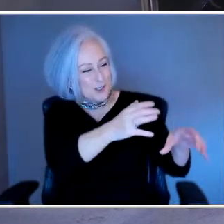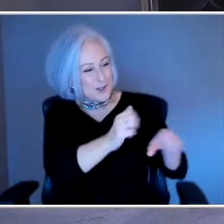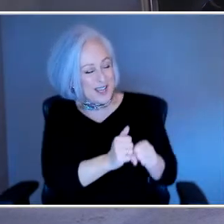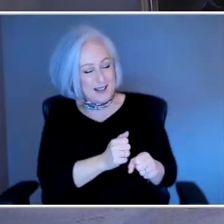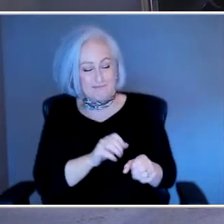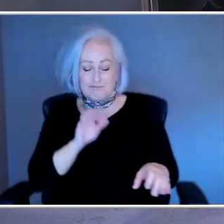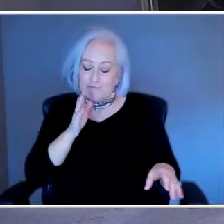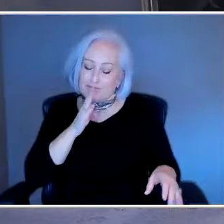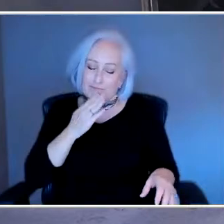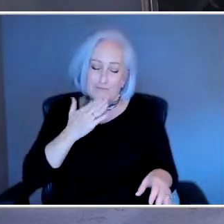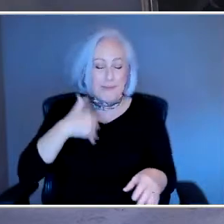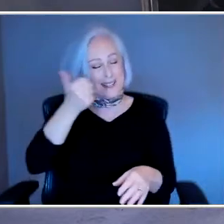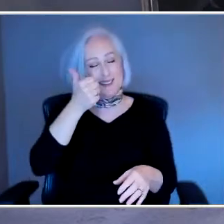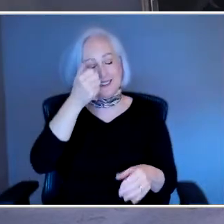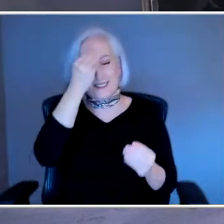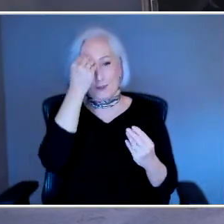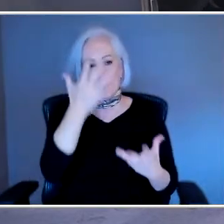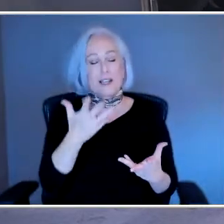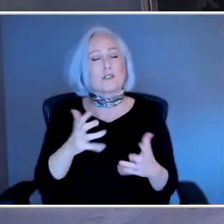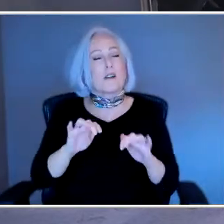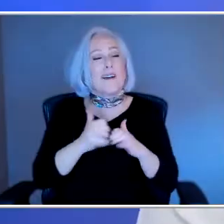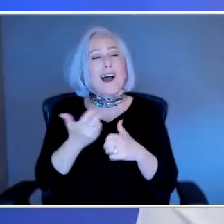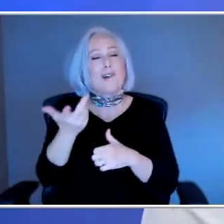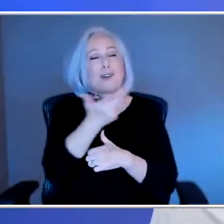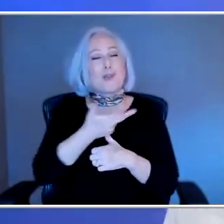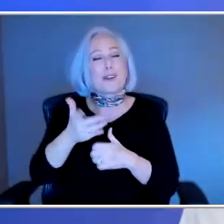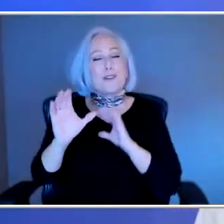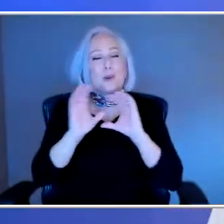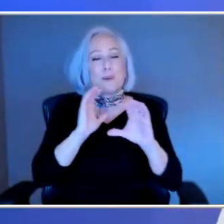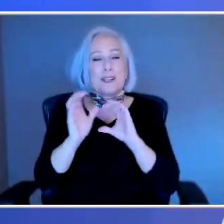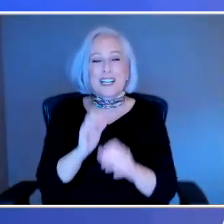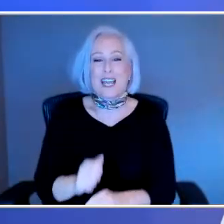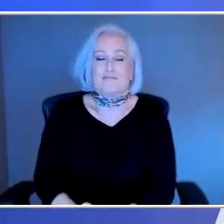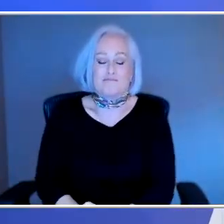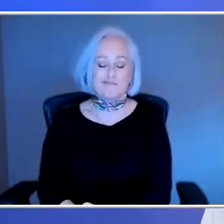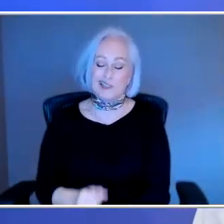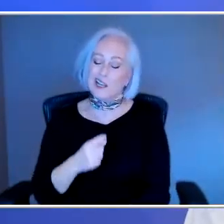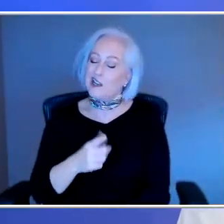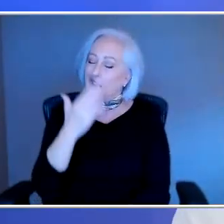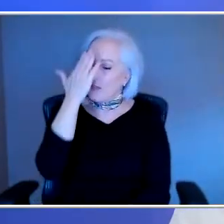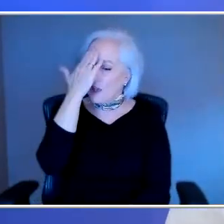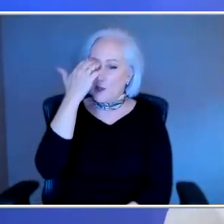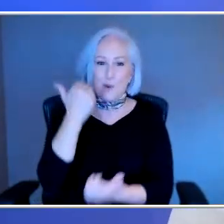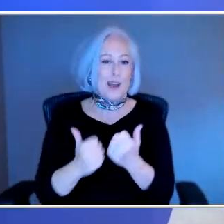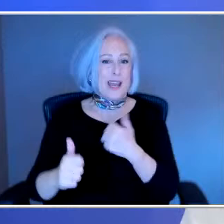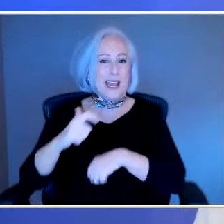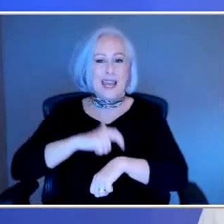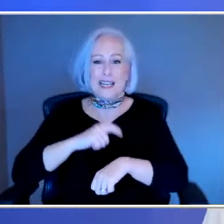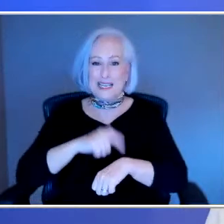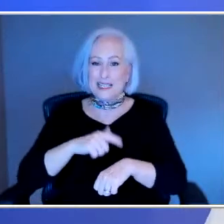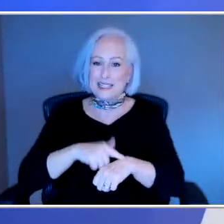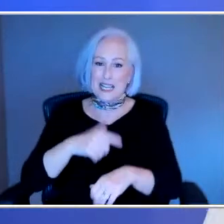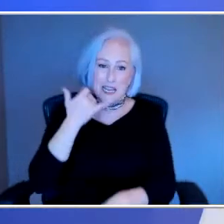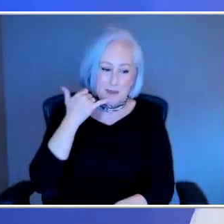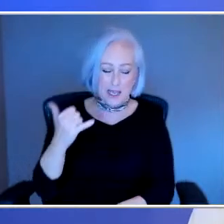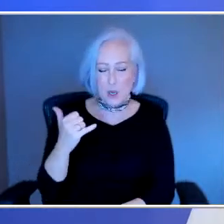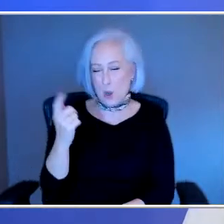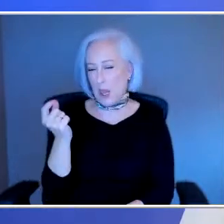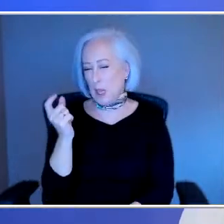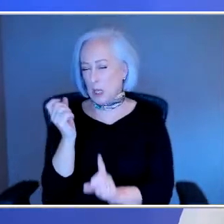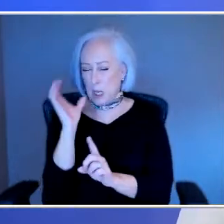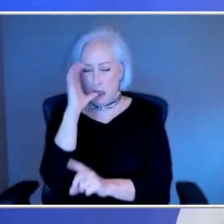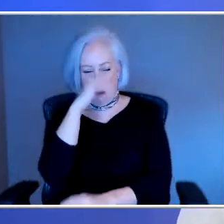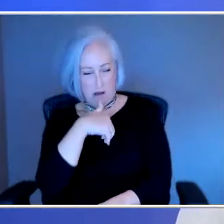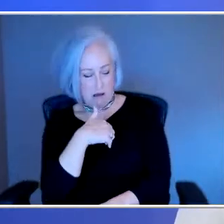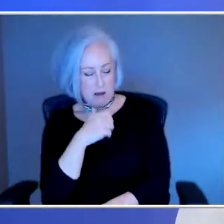how you all communicate. They all know I give them a call any single time I'm about to sign out a case if something looks off or something doesn't make sense to